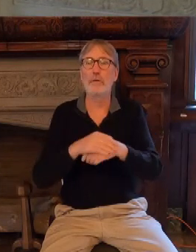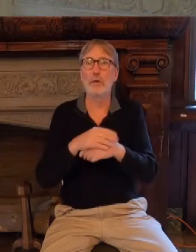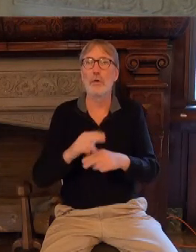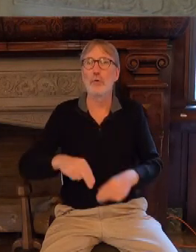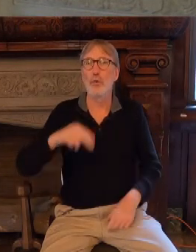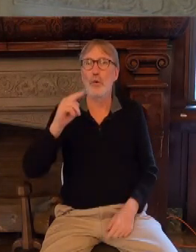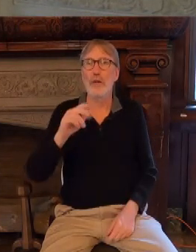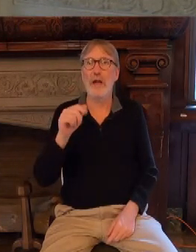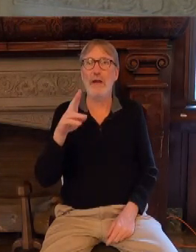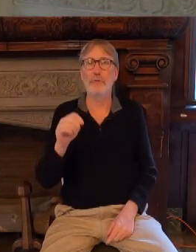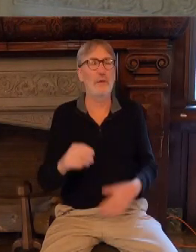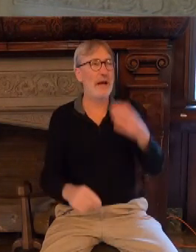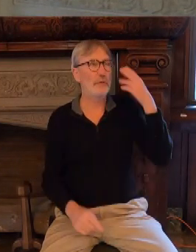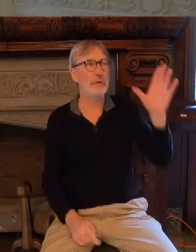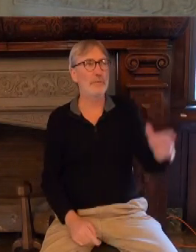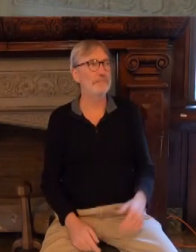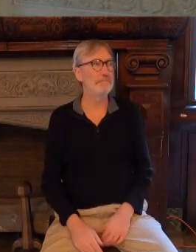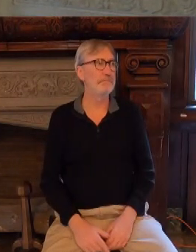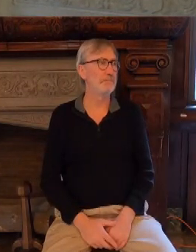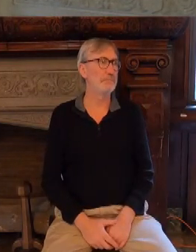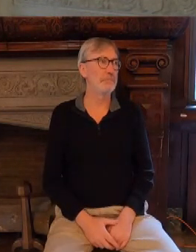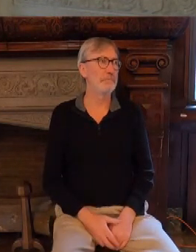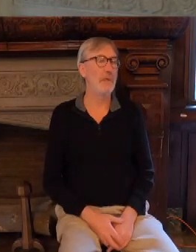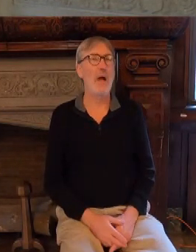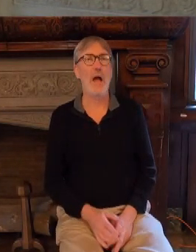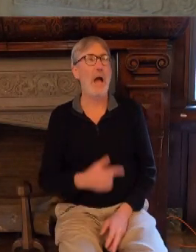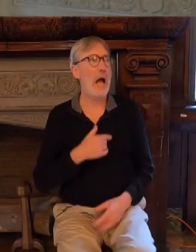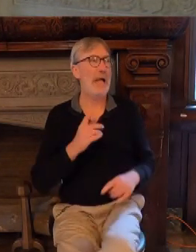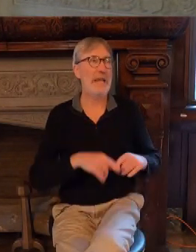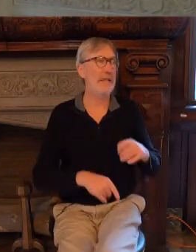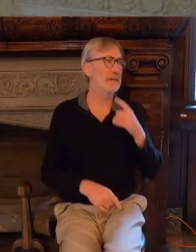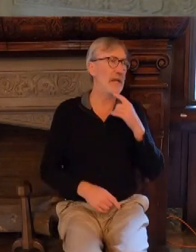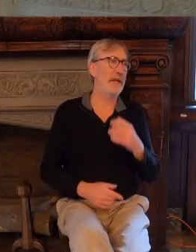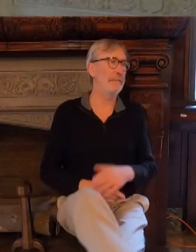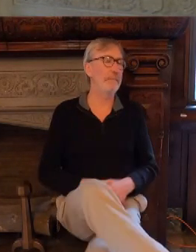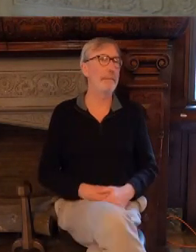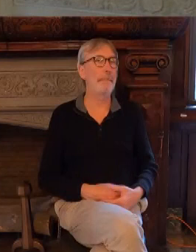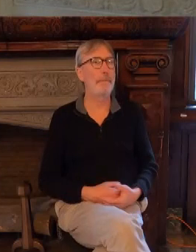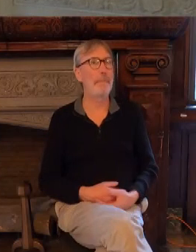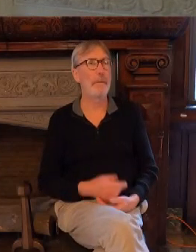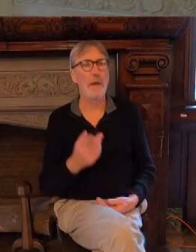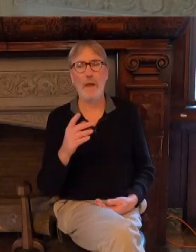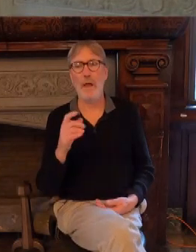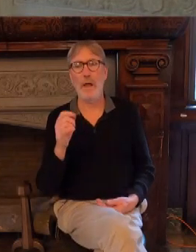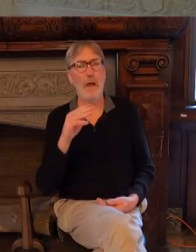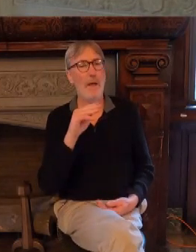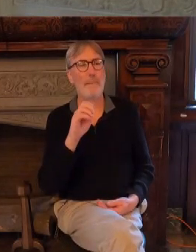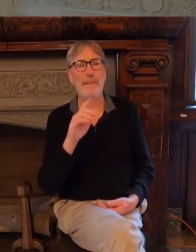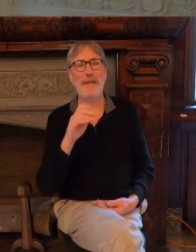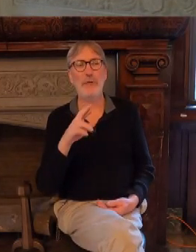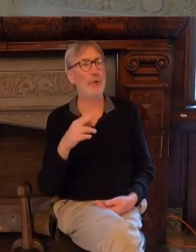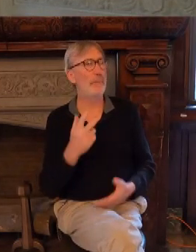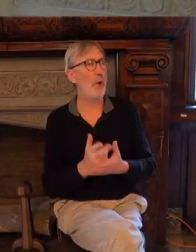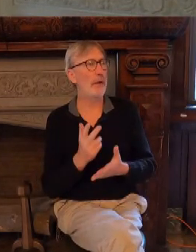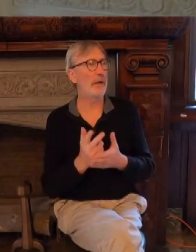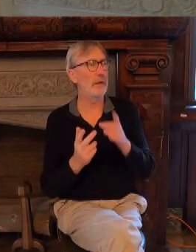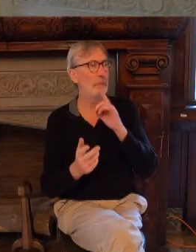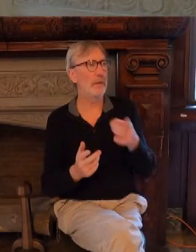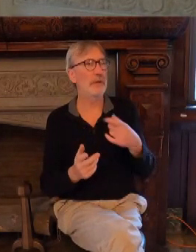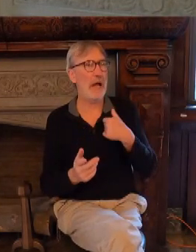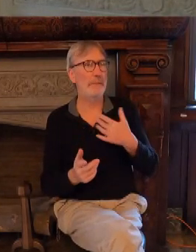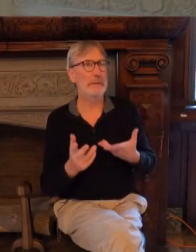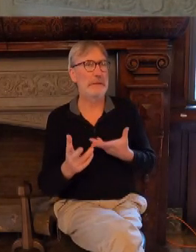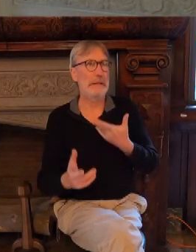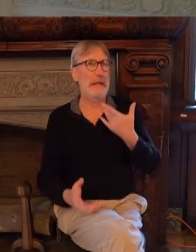I don't know that answer. I can't actually say. Metered parking is one, like, probably the most